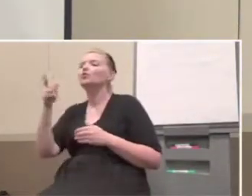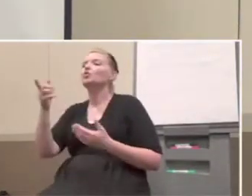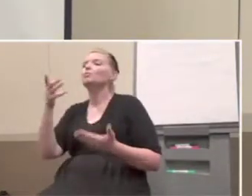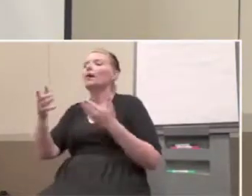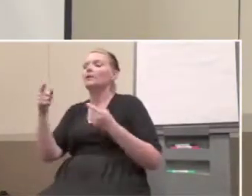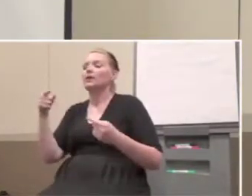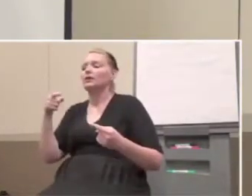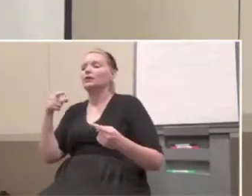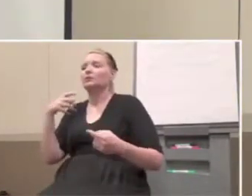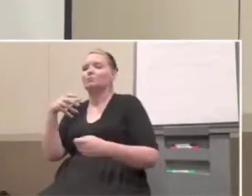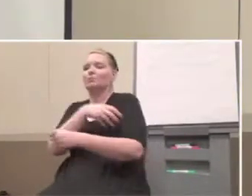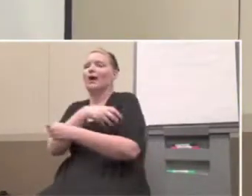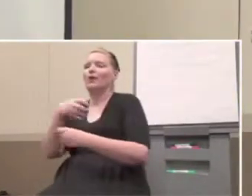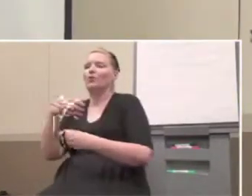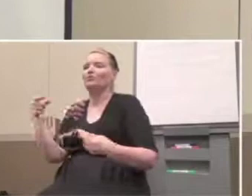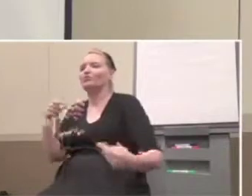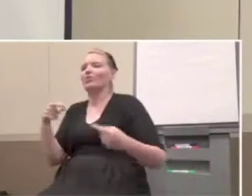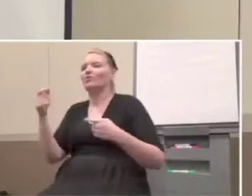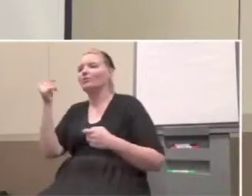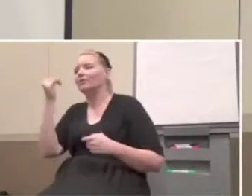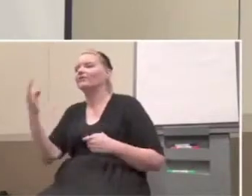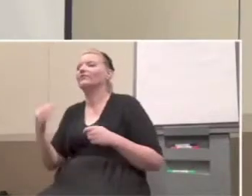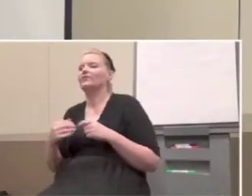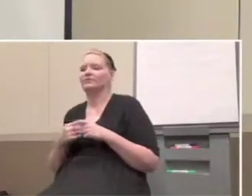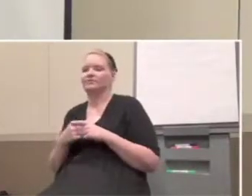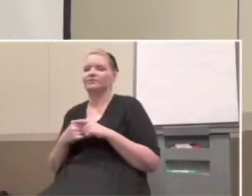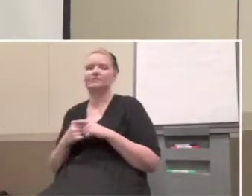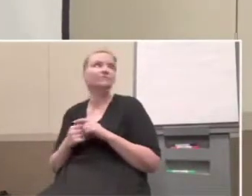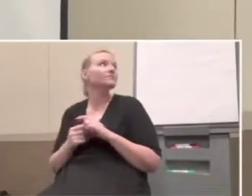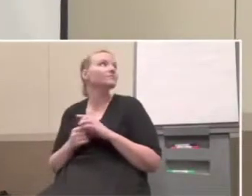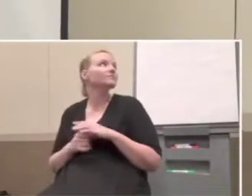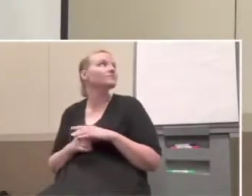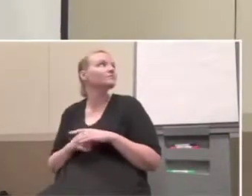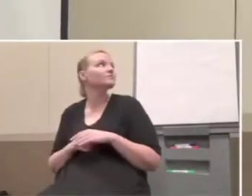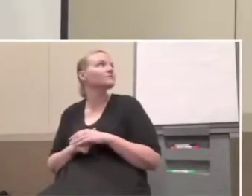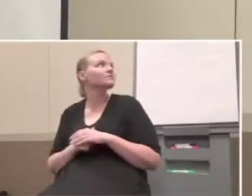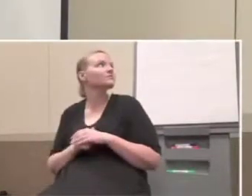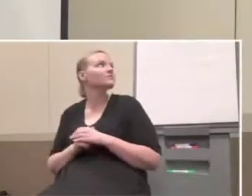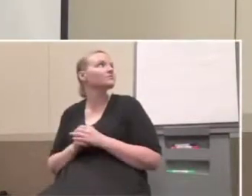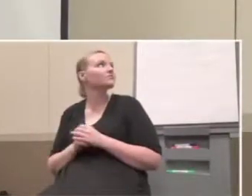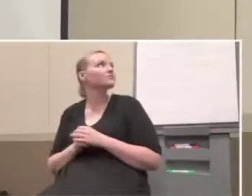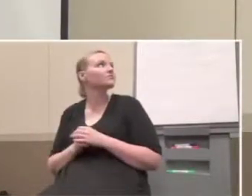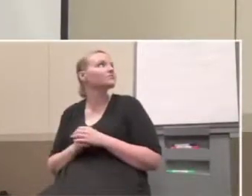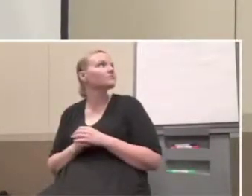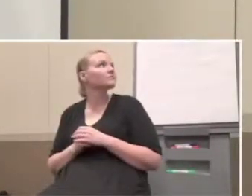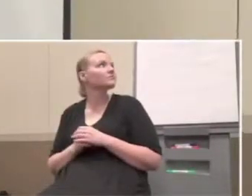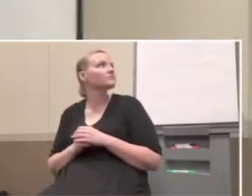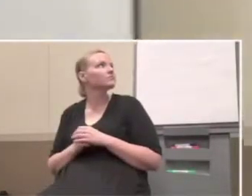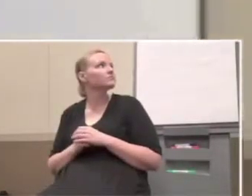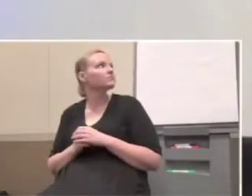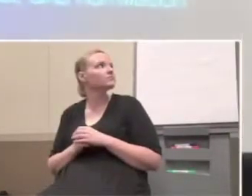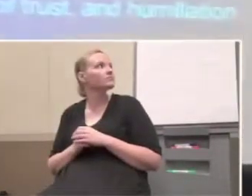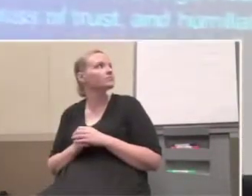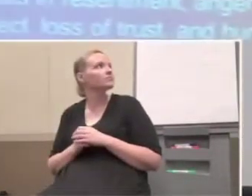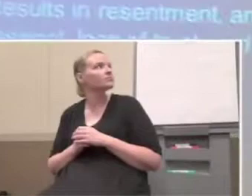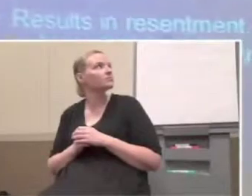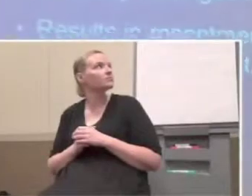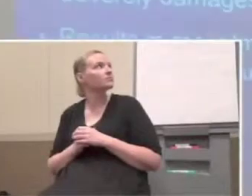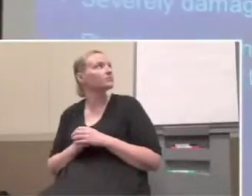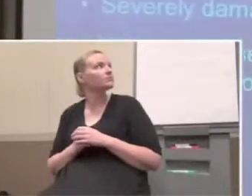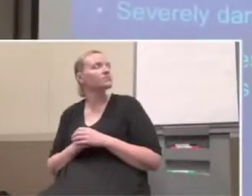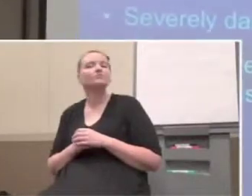struggle if. Okay. So before I do that, the truth about power struggles, everyone goes to greater and greater lengths to